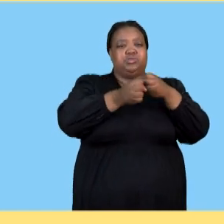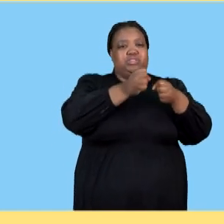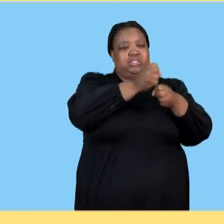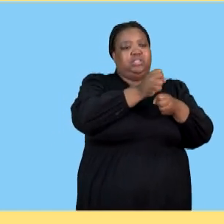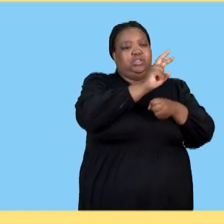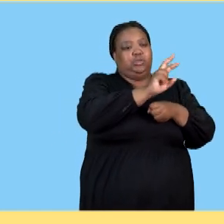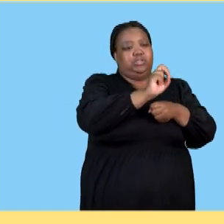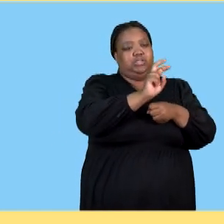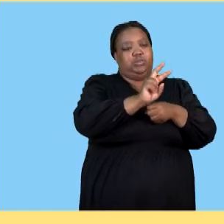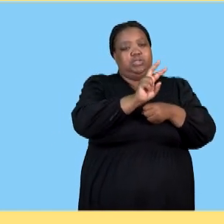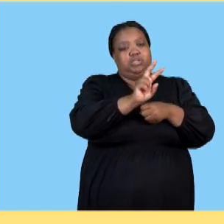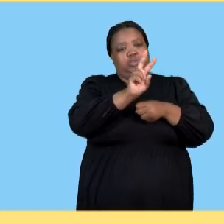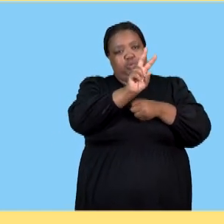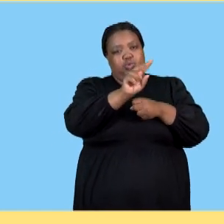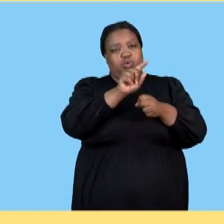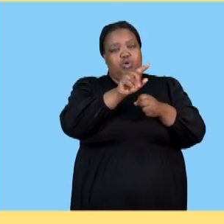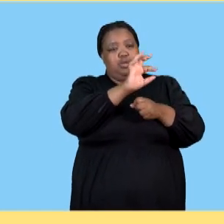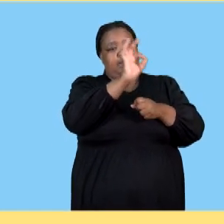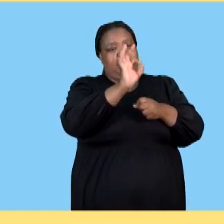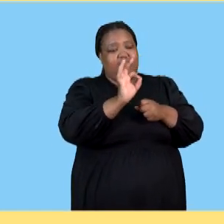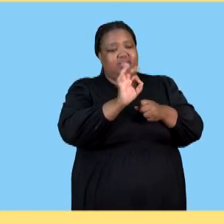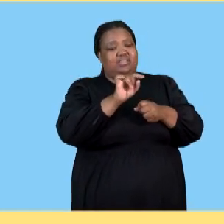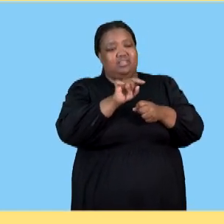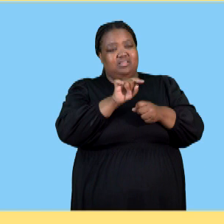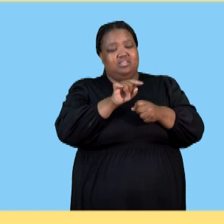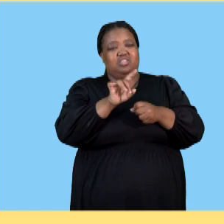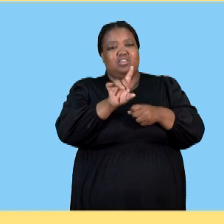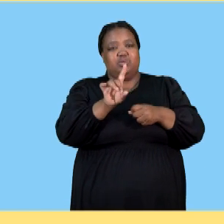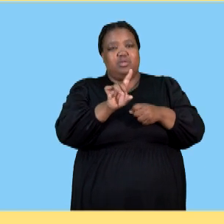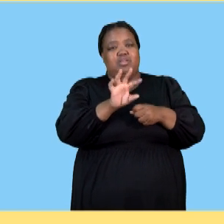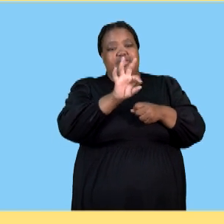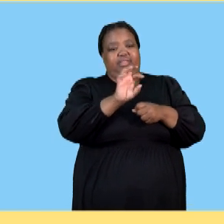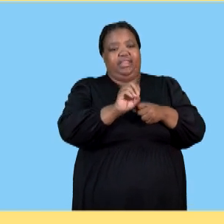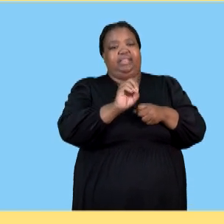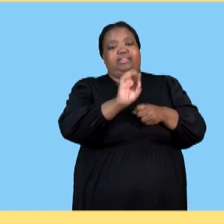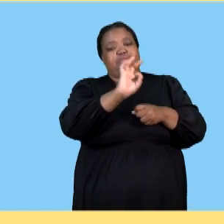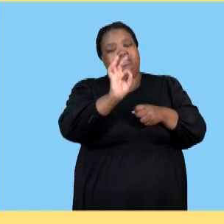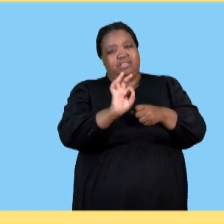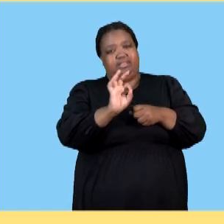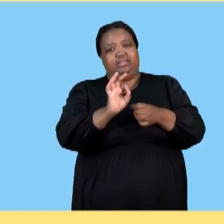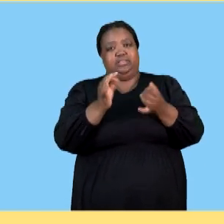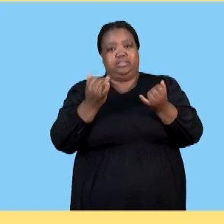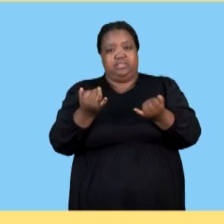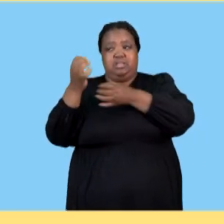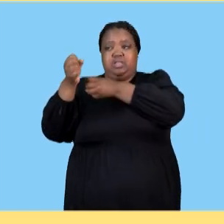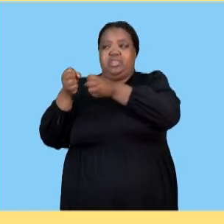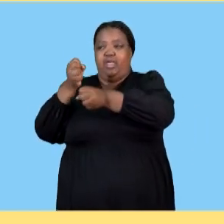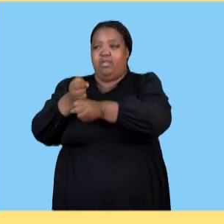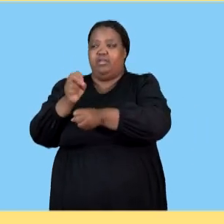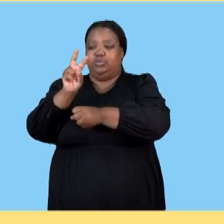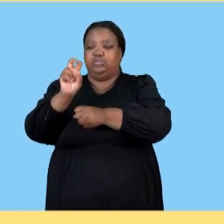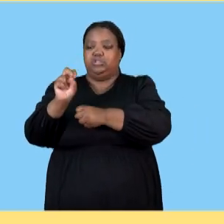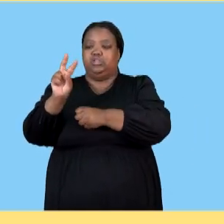compare. In 2022, the percentage return on owner's equity was 30%.